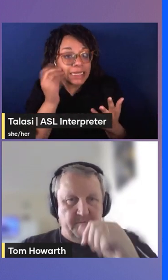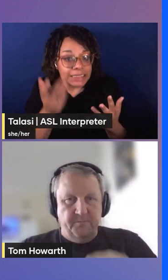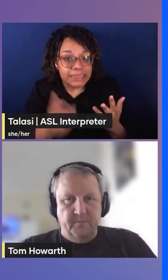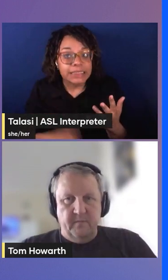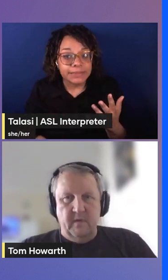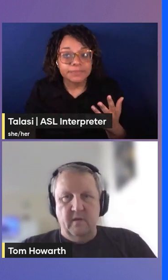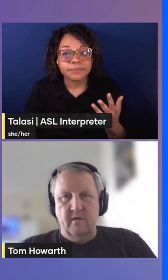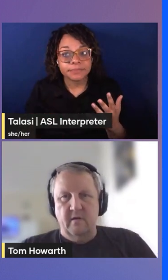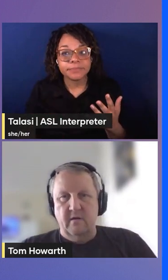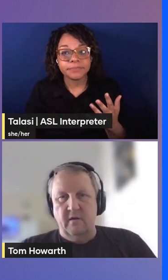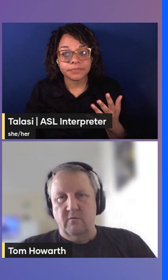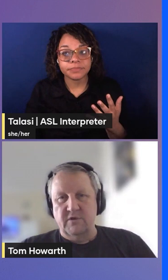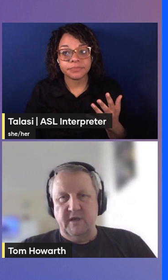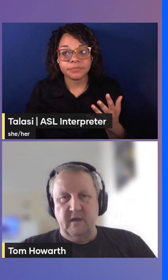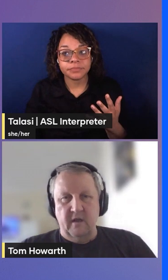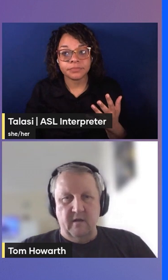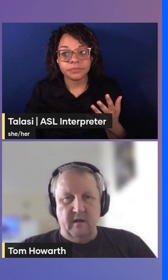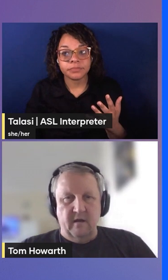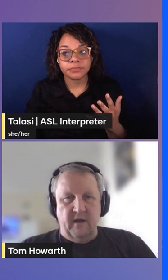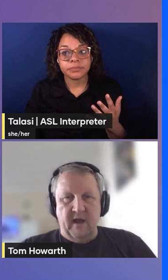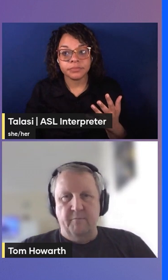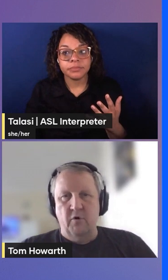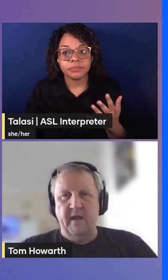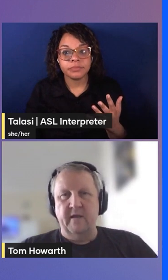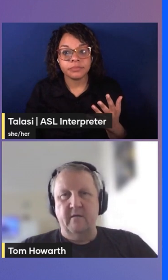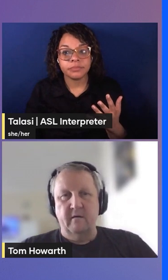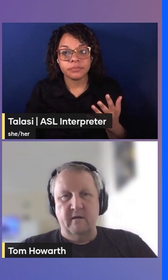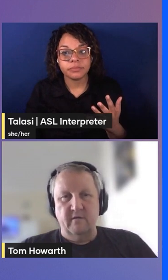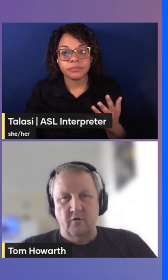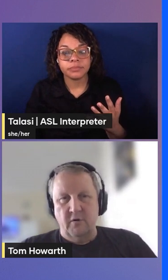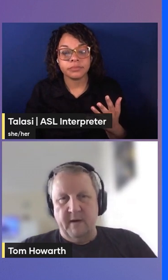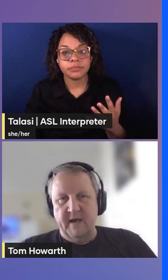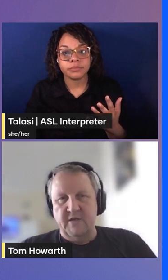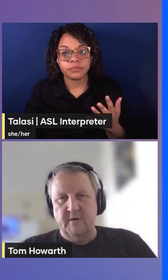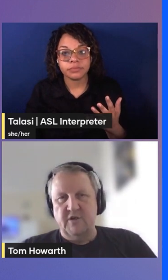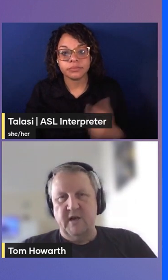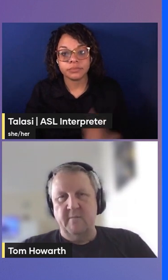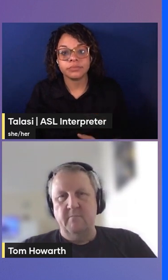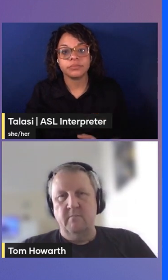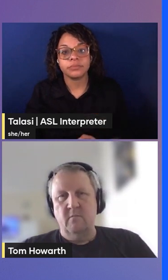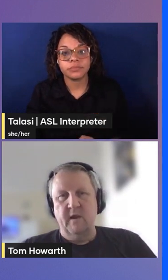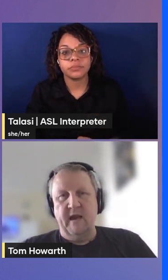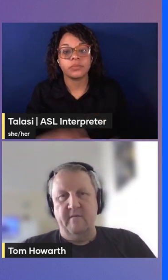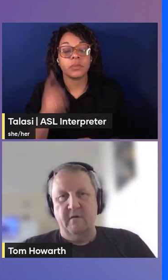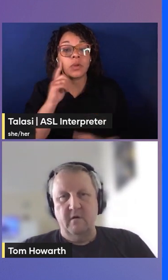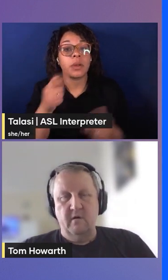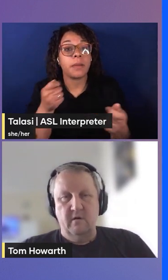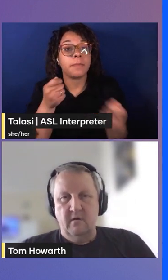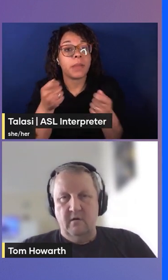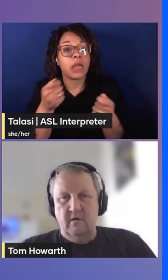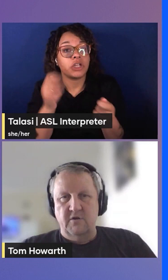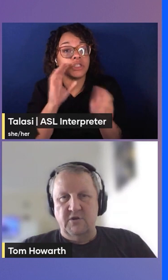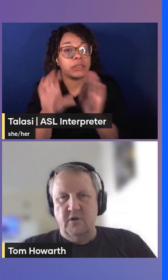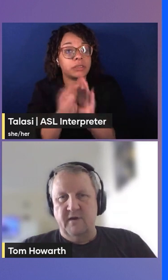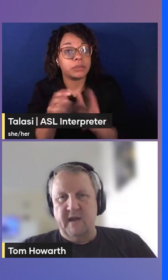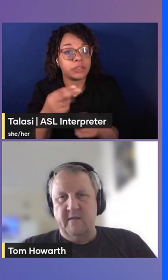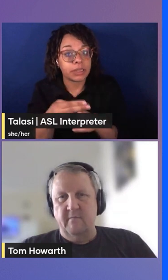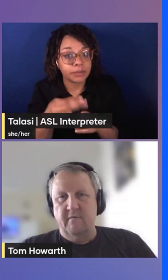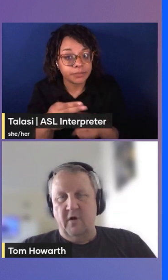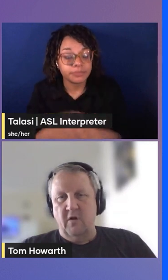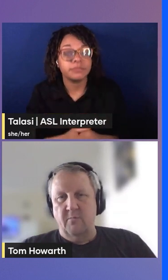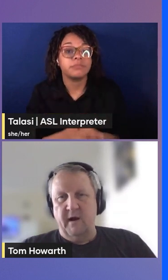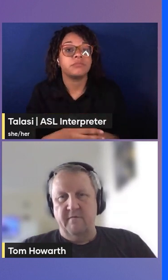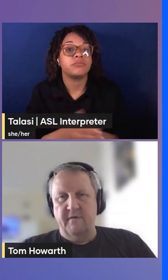And you will see that I've put in under manage image name, we have the server